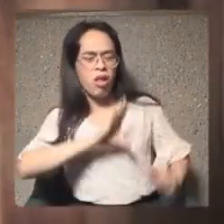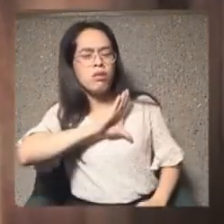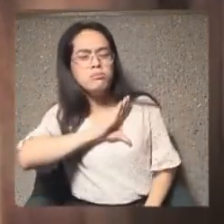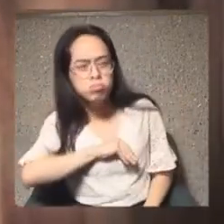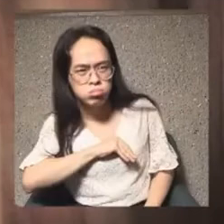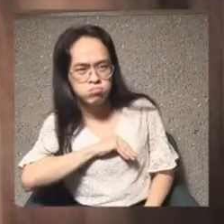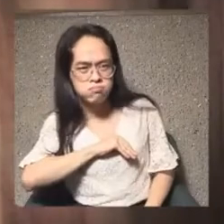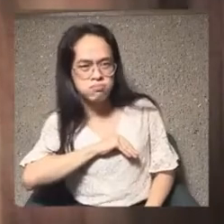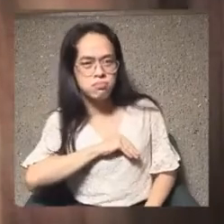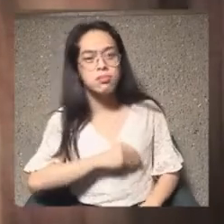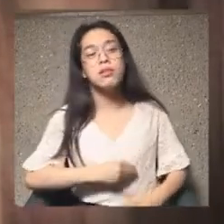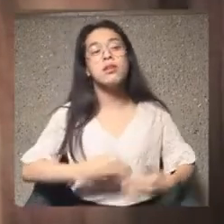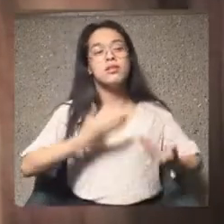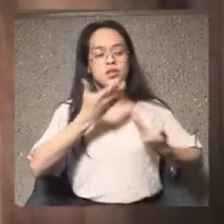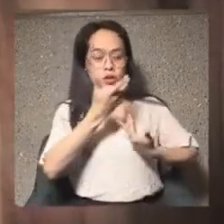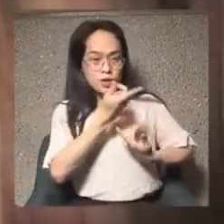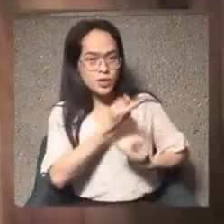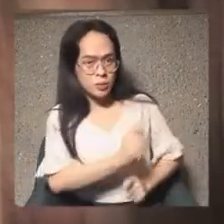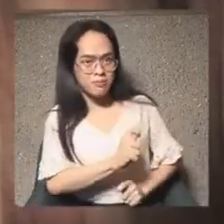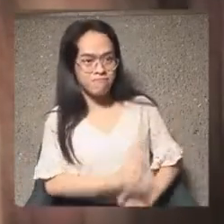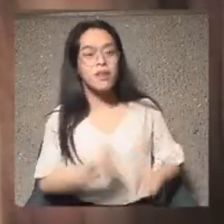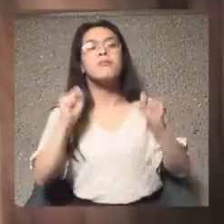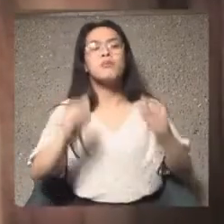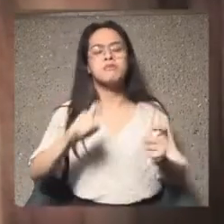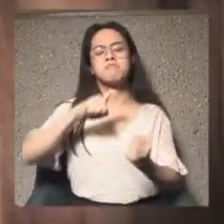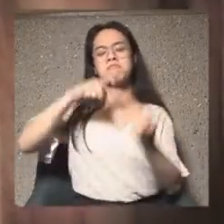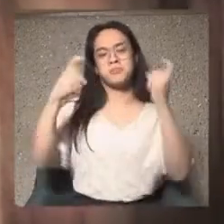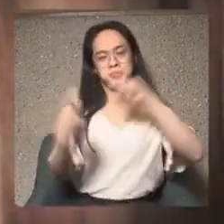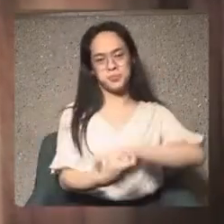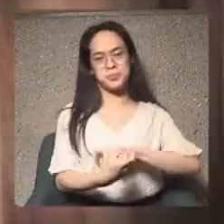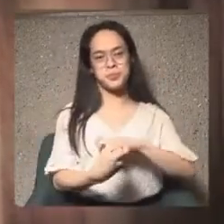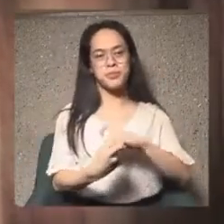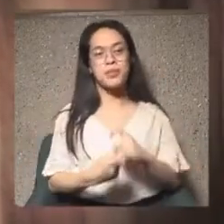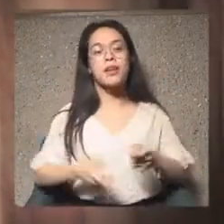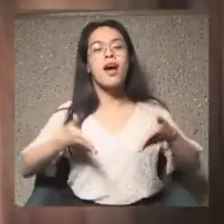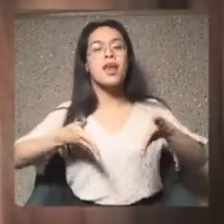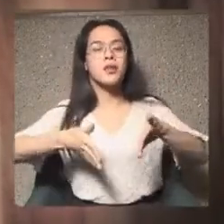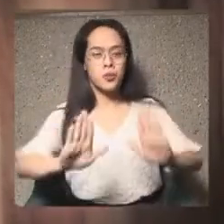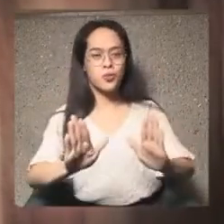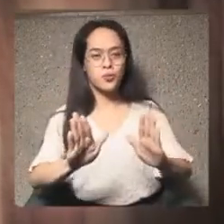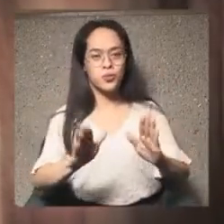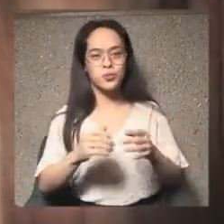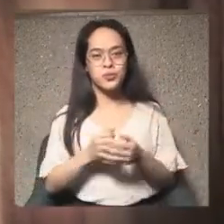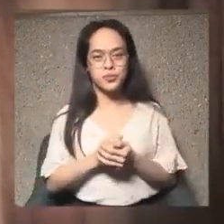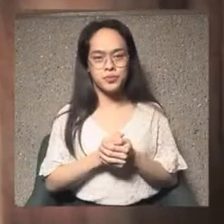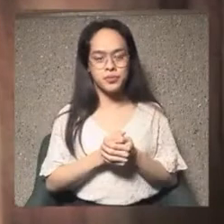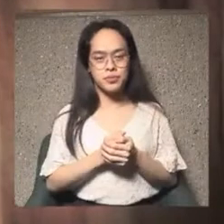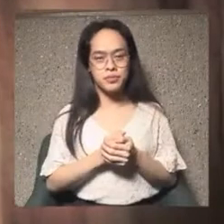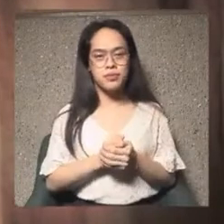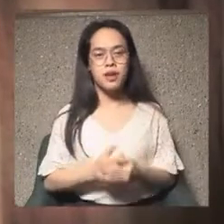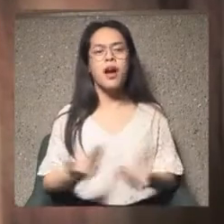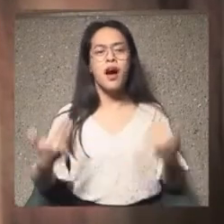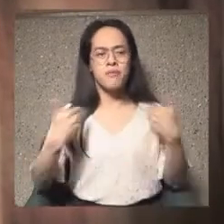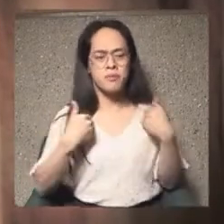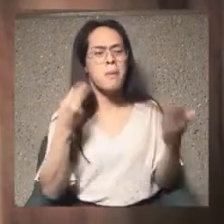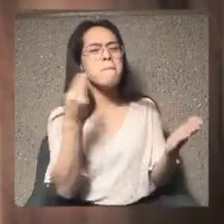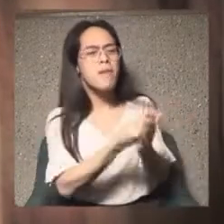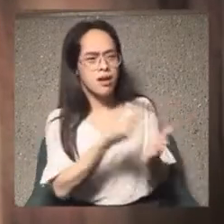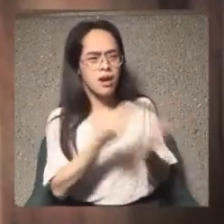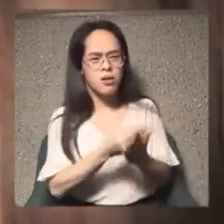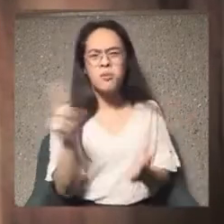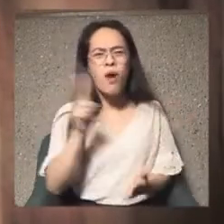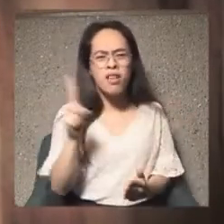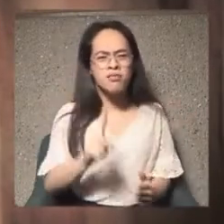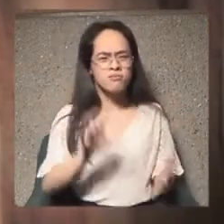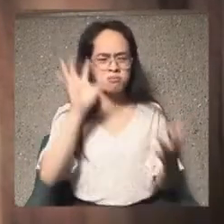just so you can cheat your way out and get that money, get that fame, that fortune, get that status, and